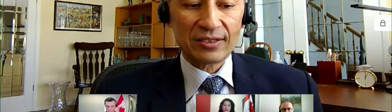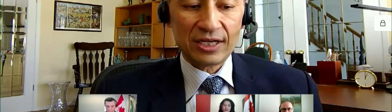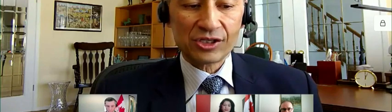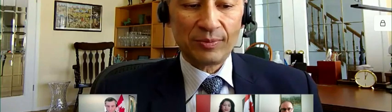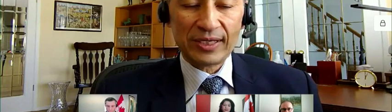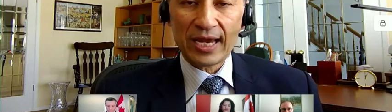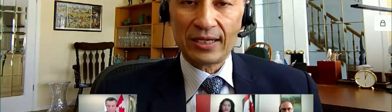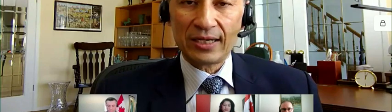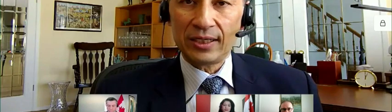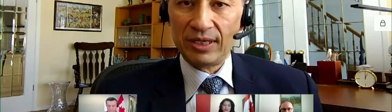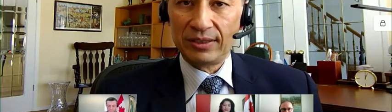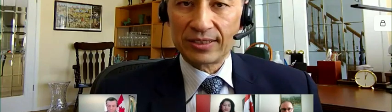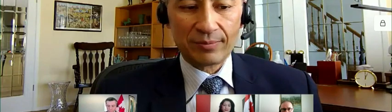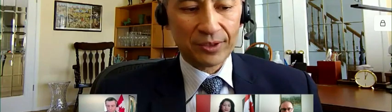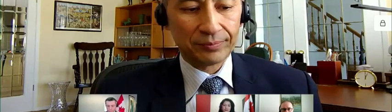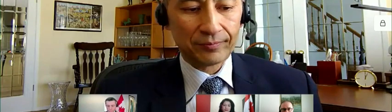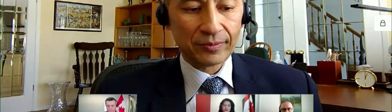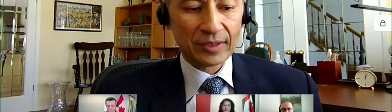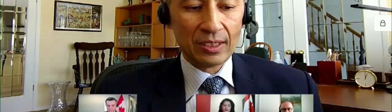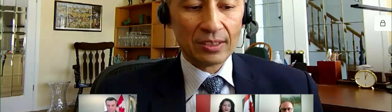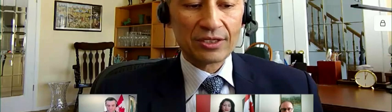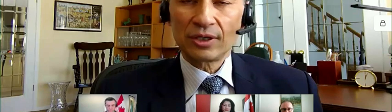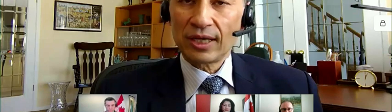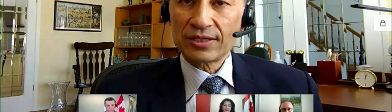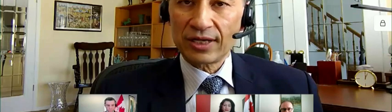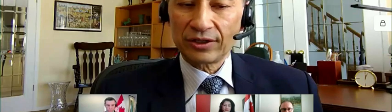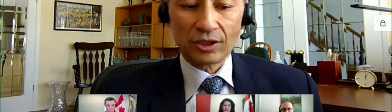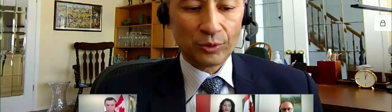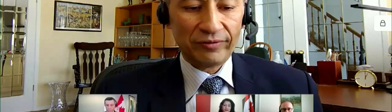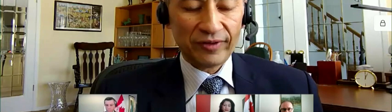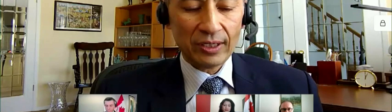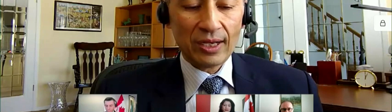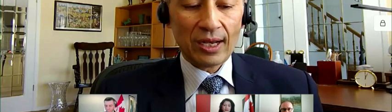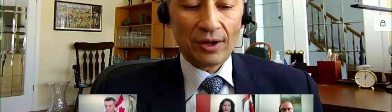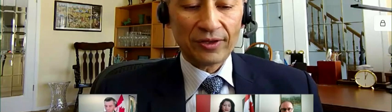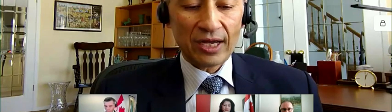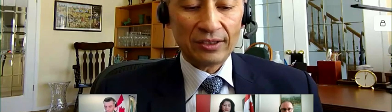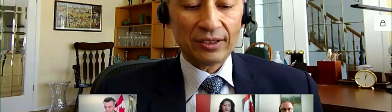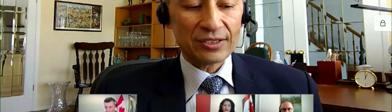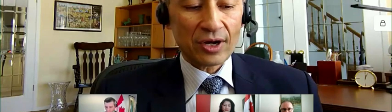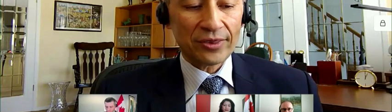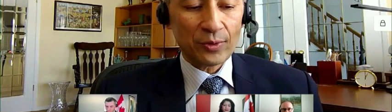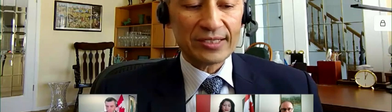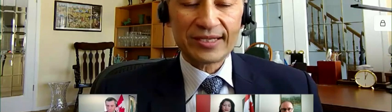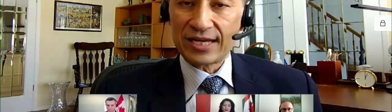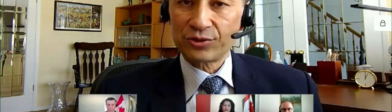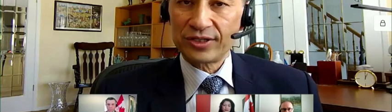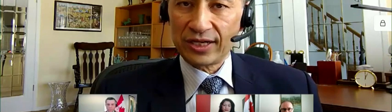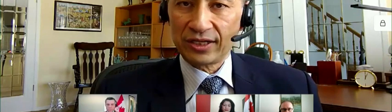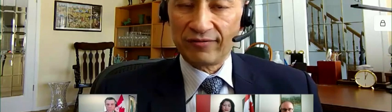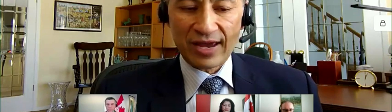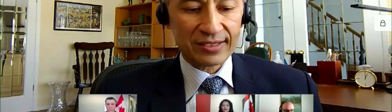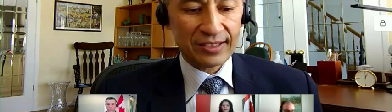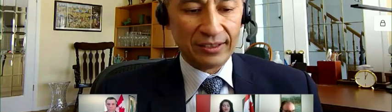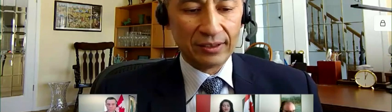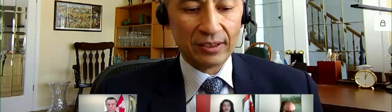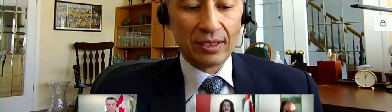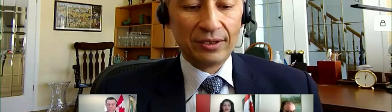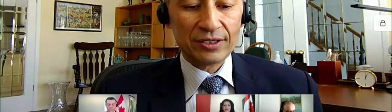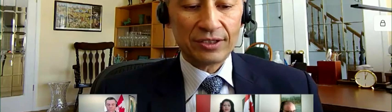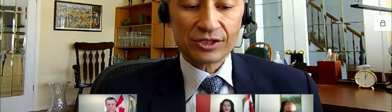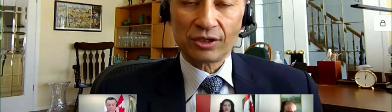since vaccination began in mid-December. Since our last technical briefing, Health Canada has authorized the AstraZeneca